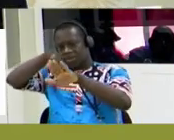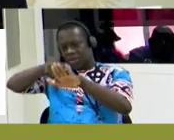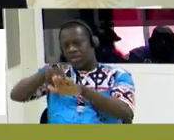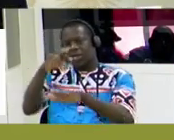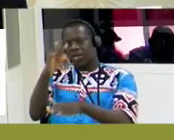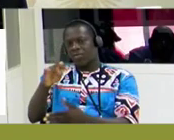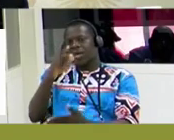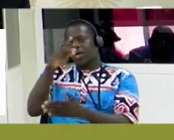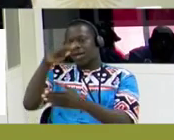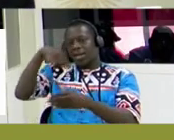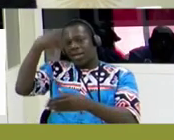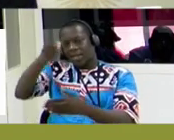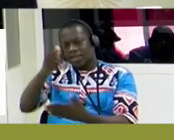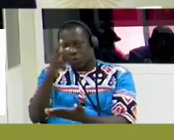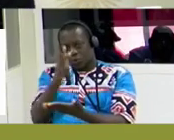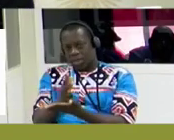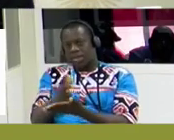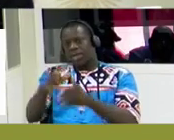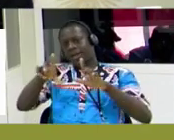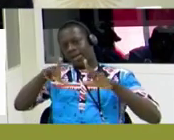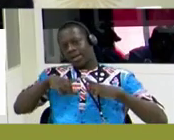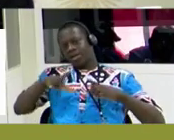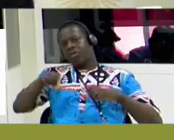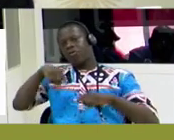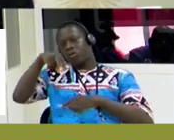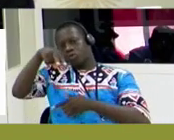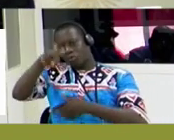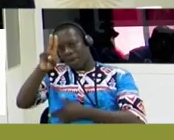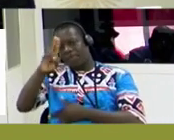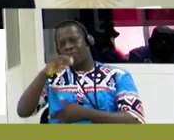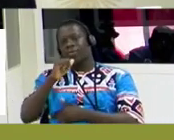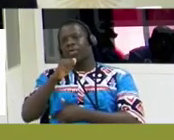for 12 noon? Yes, indeed, Mr. Chairman.